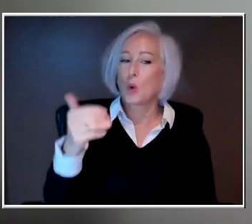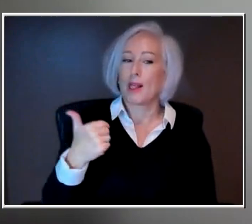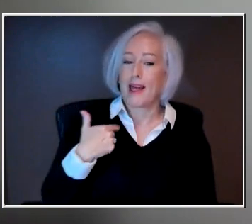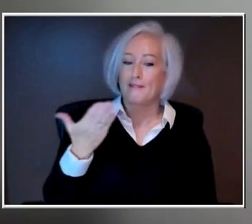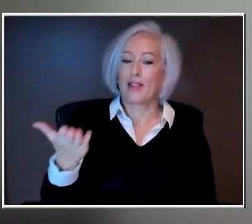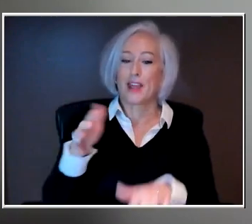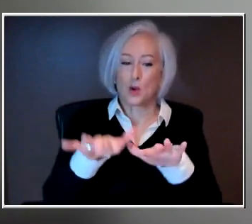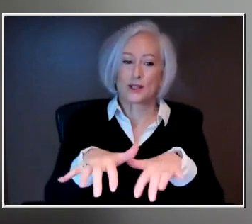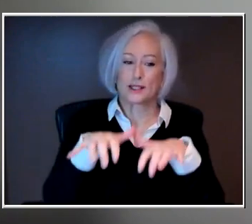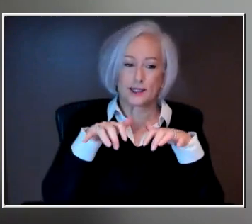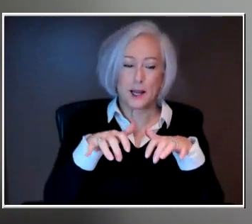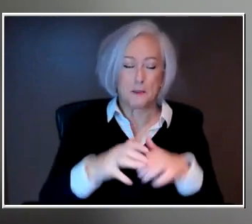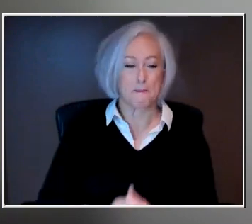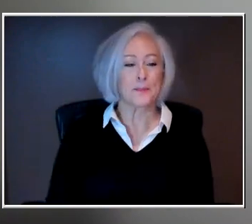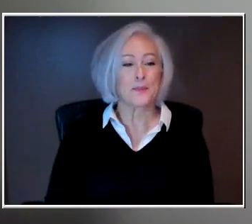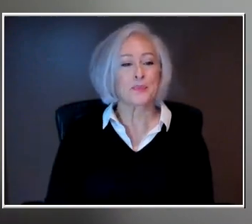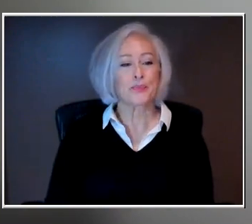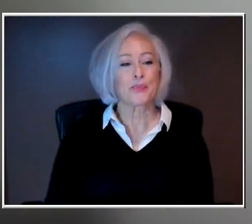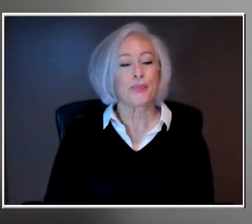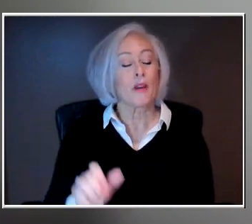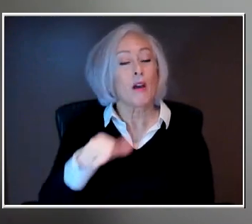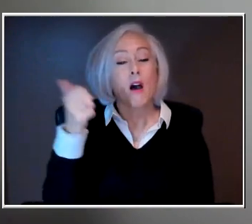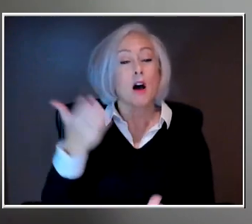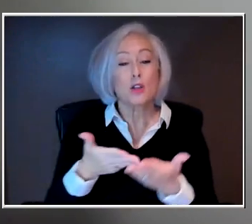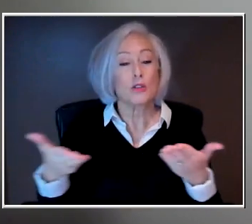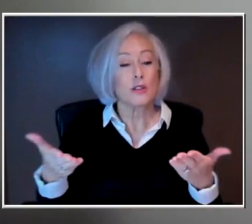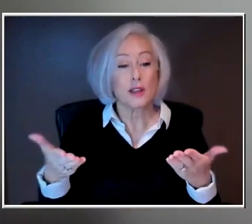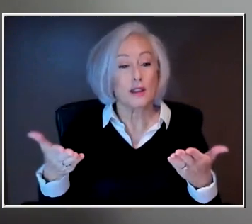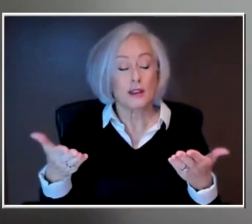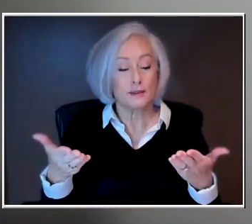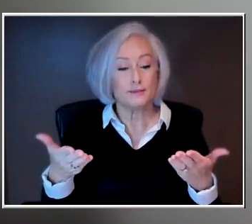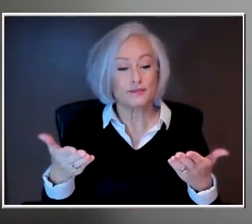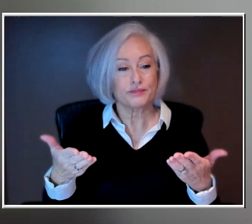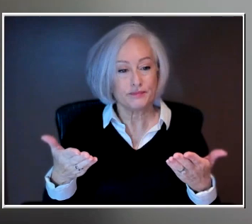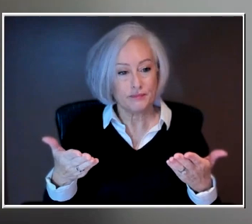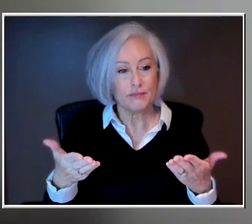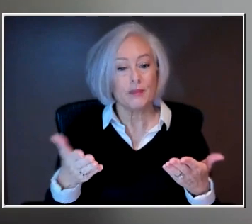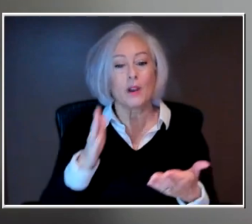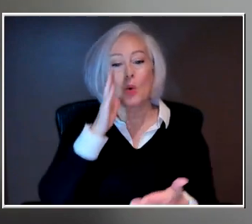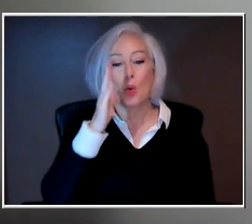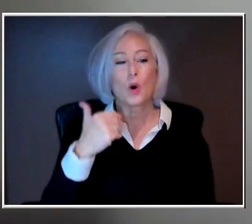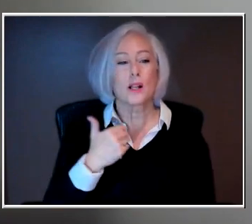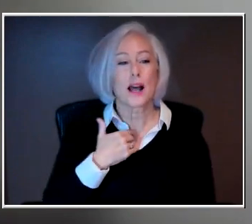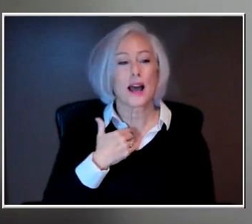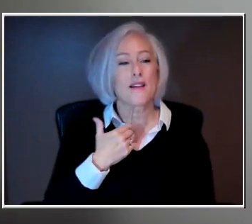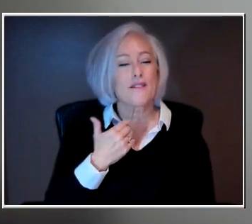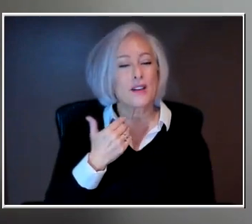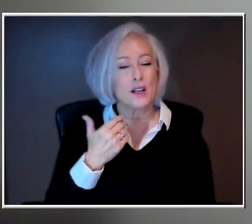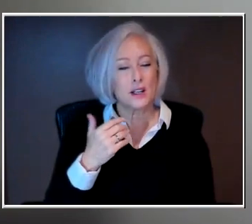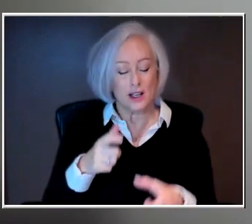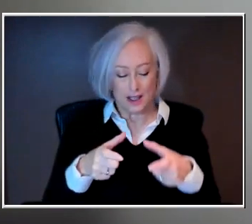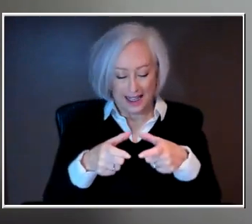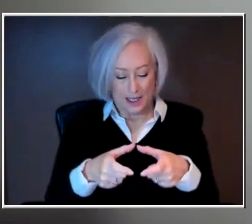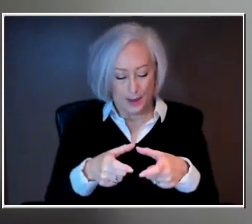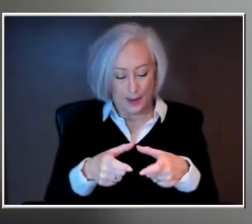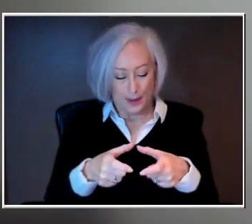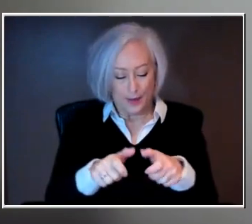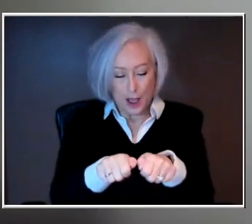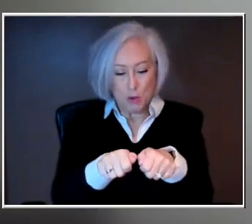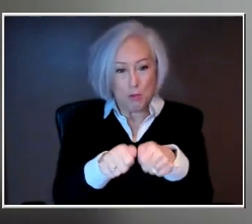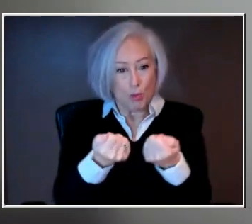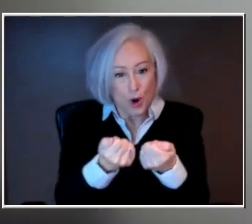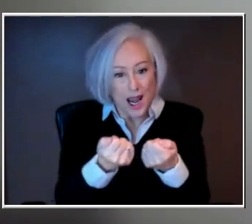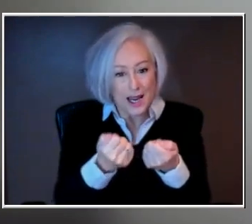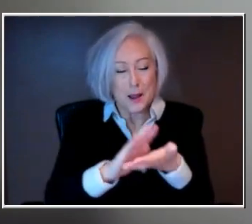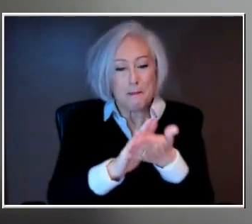at fan first are those warmers that you can stick inside your gloves. So I